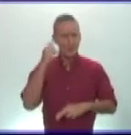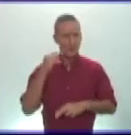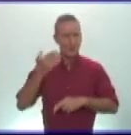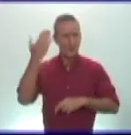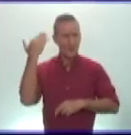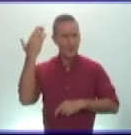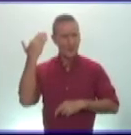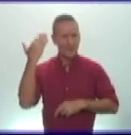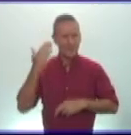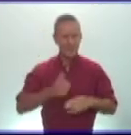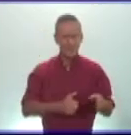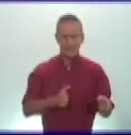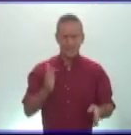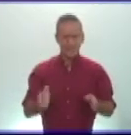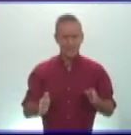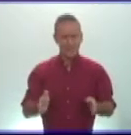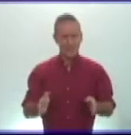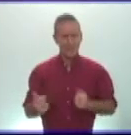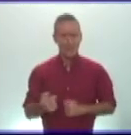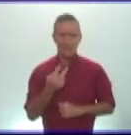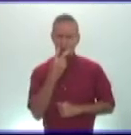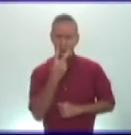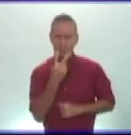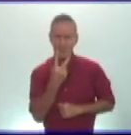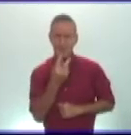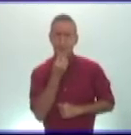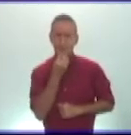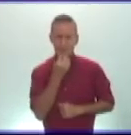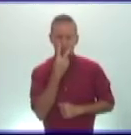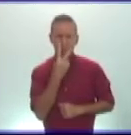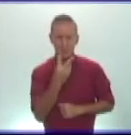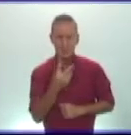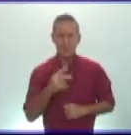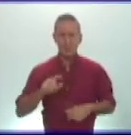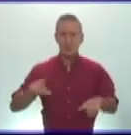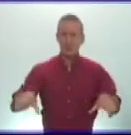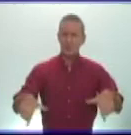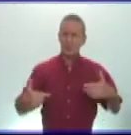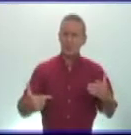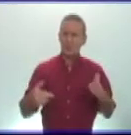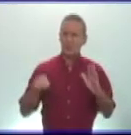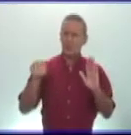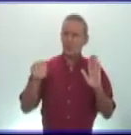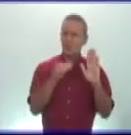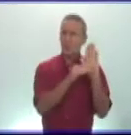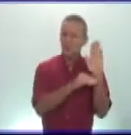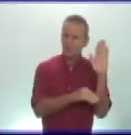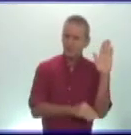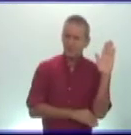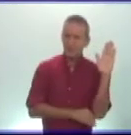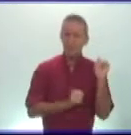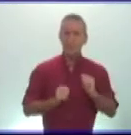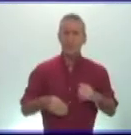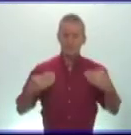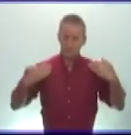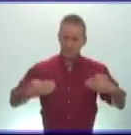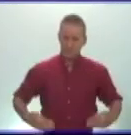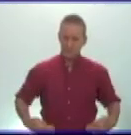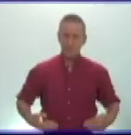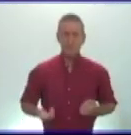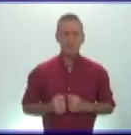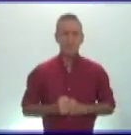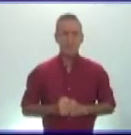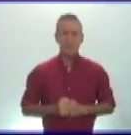As you can perceive, we also following the measures oriented by the Ministry of Health to